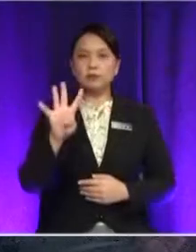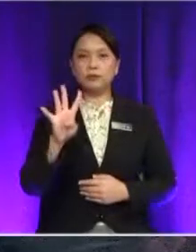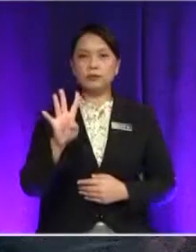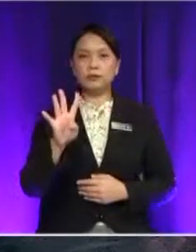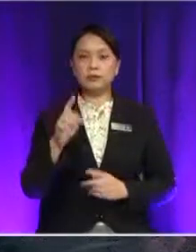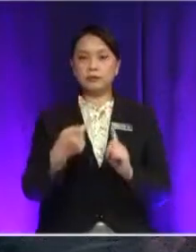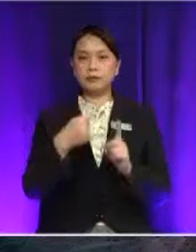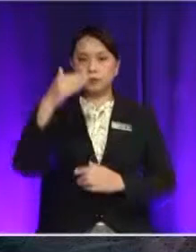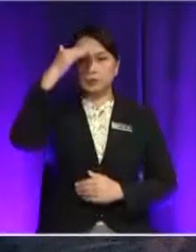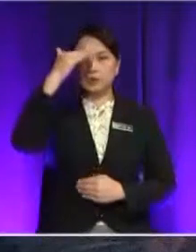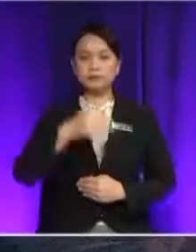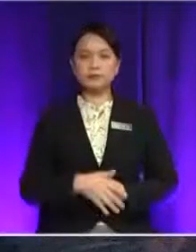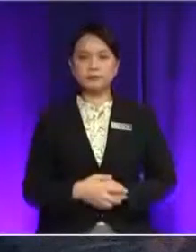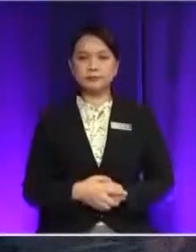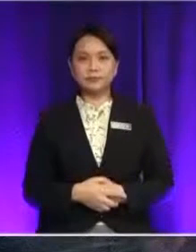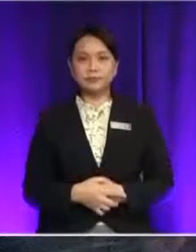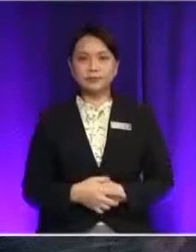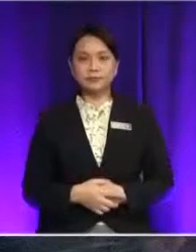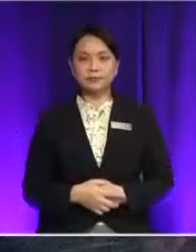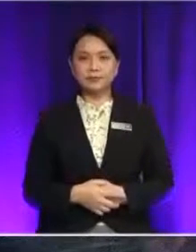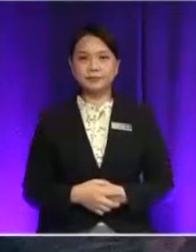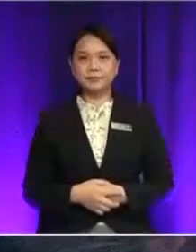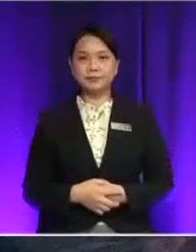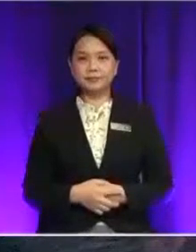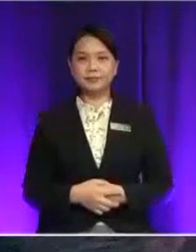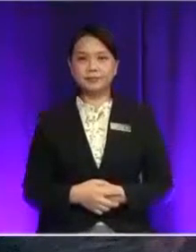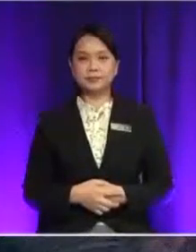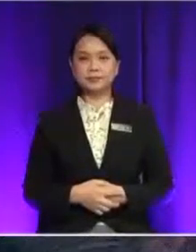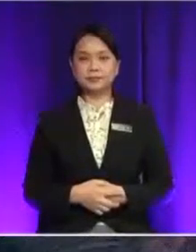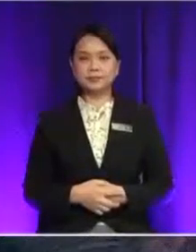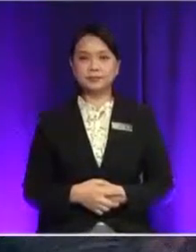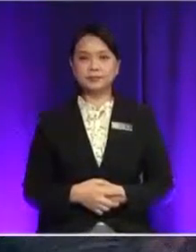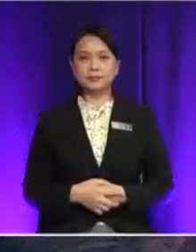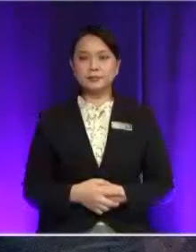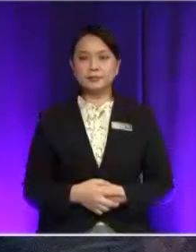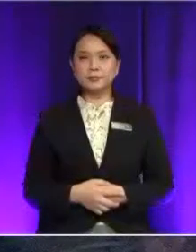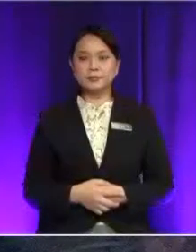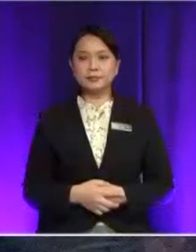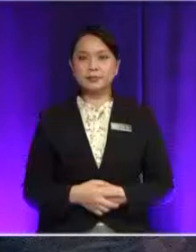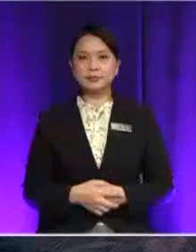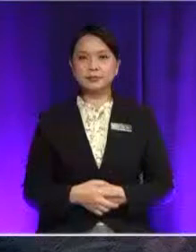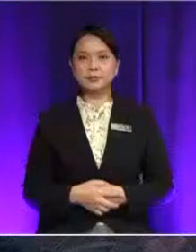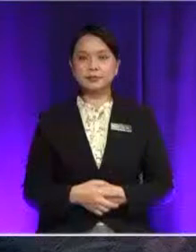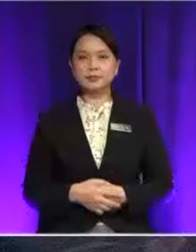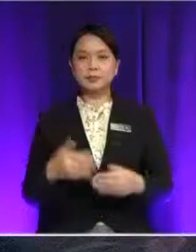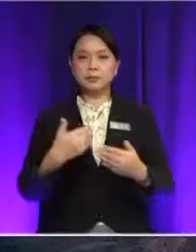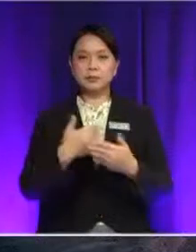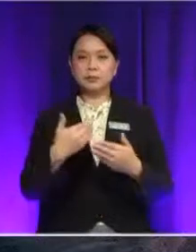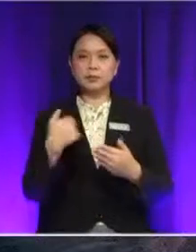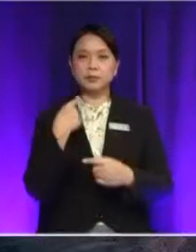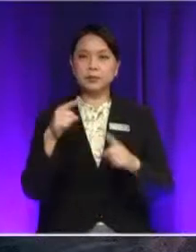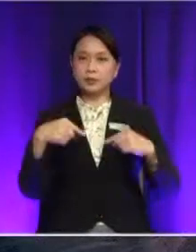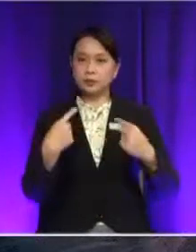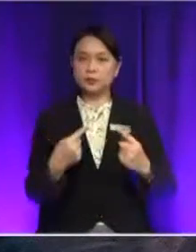Johor, your school as well. Yes. Beautiful pupils and beautiful names as well. Right. Madam Faraliza, before we proceed with our class